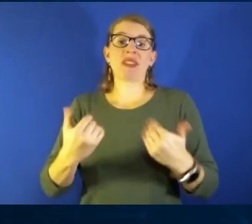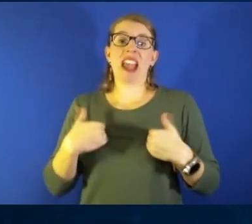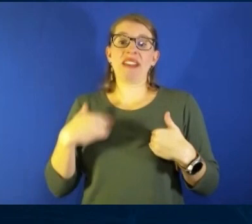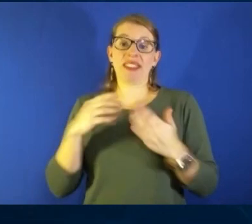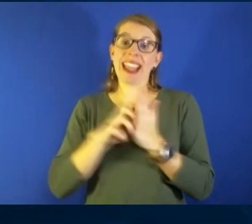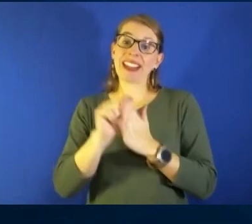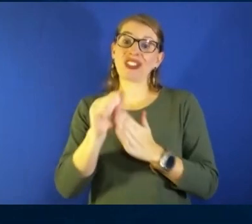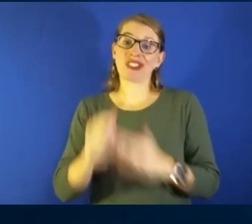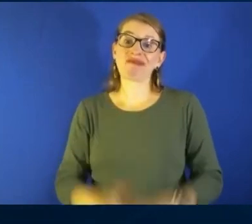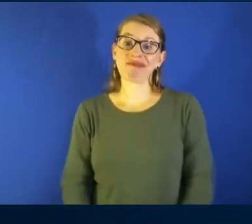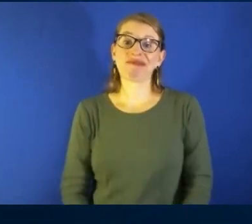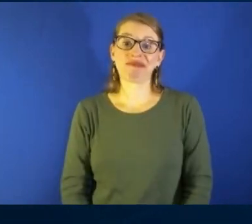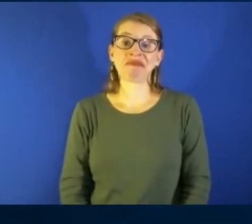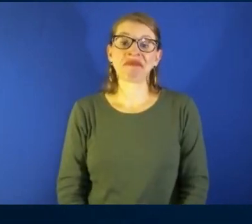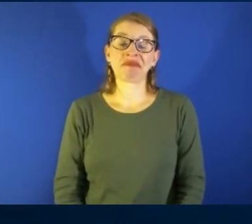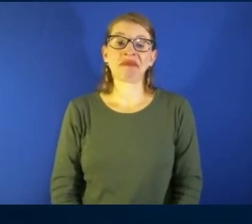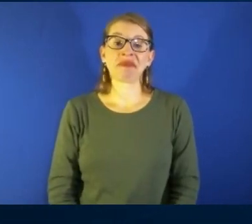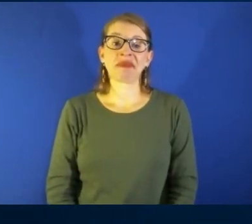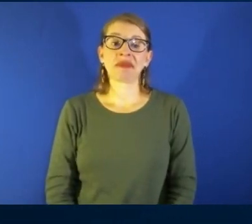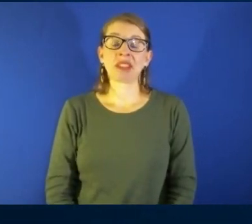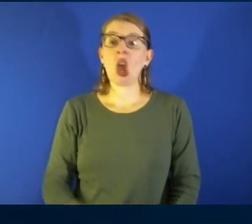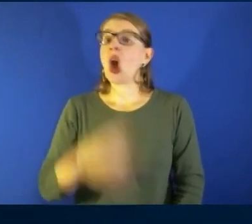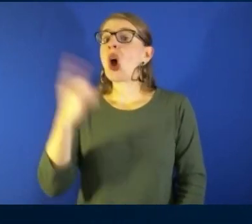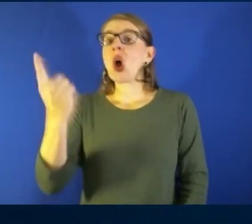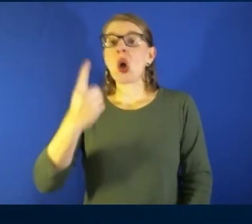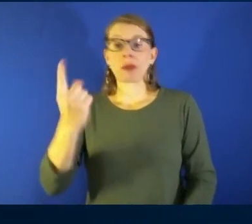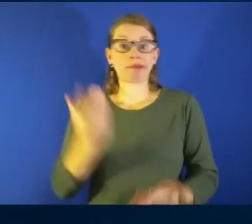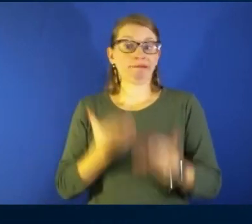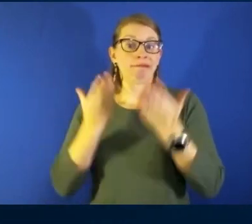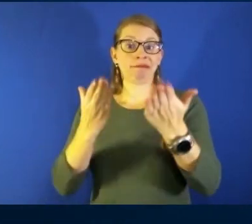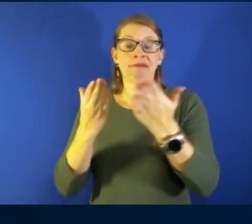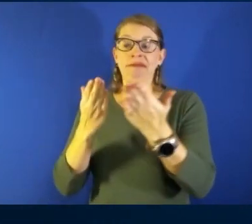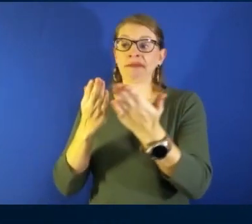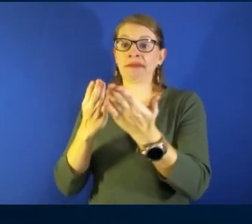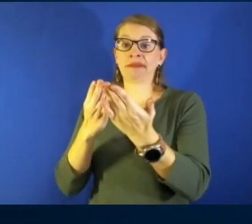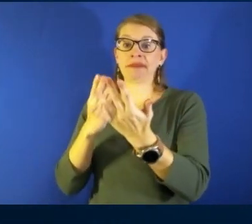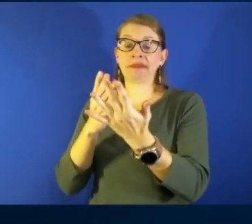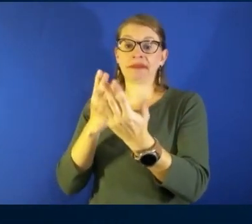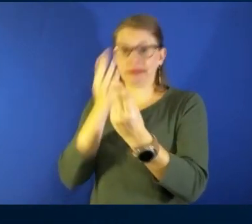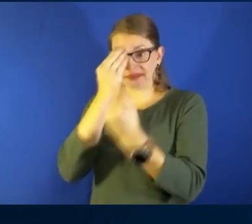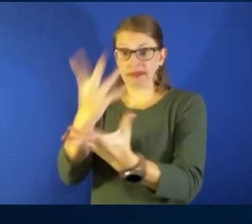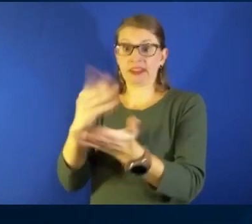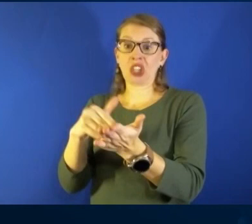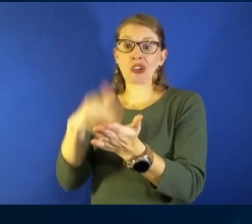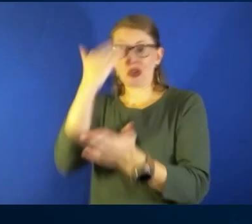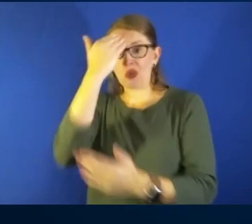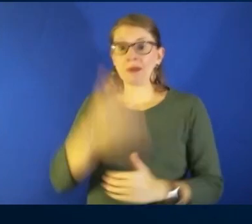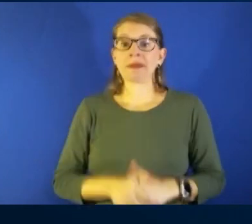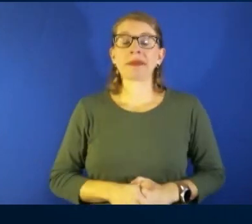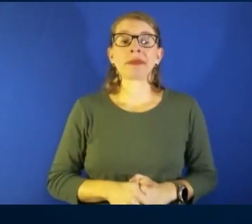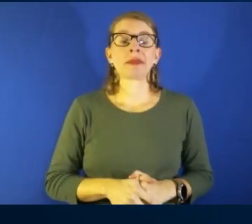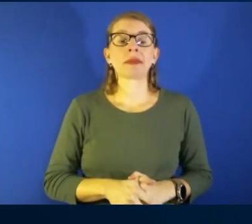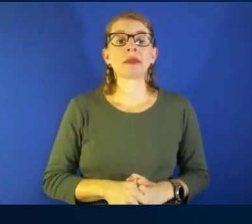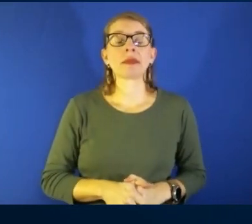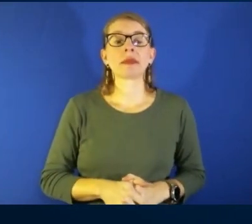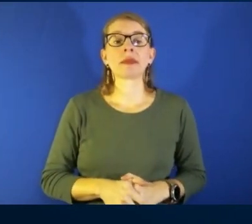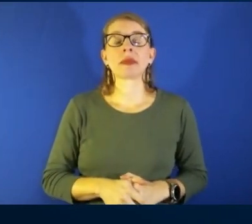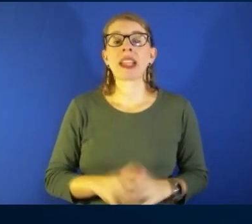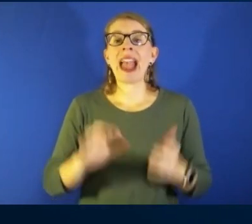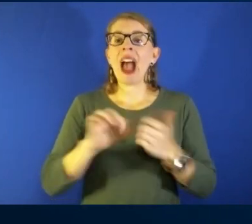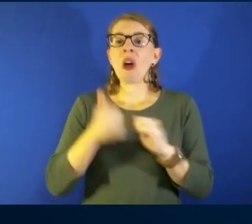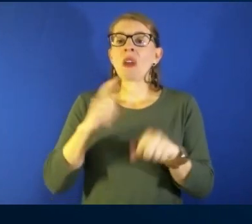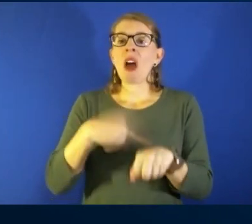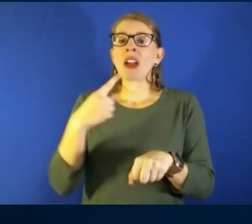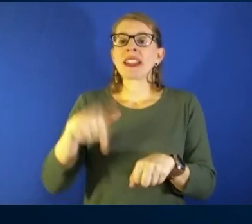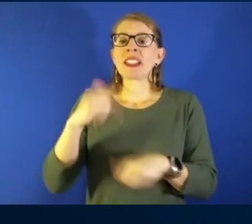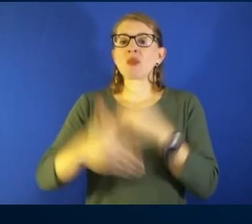them. So yes, I would always recommend following up on that. Okay, and for those who are just joining us, about how long did this process take? We're going to get to our